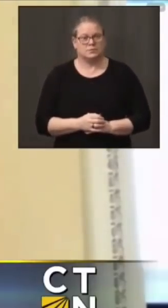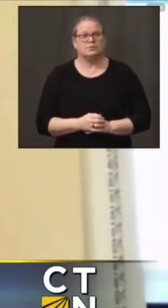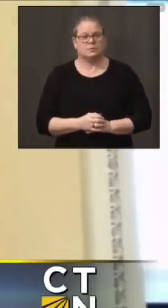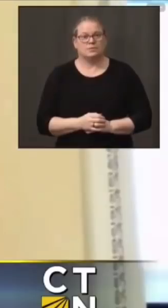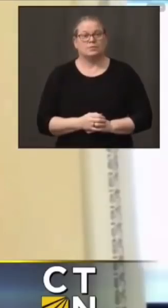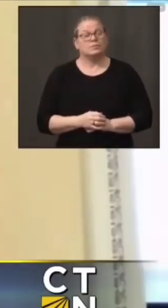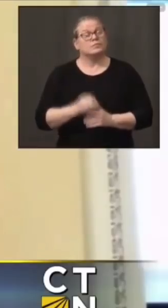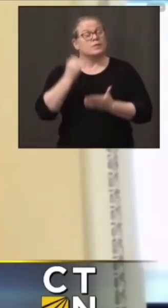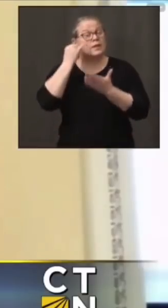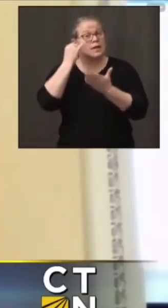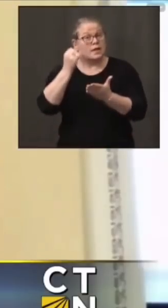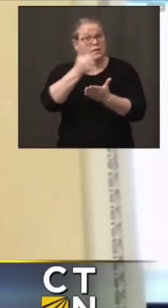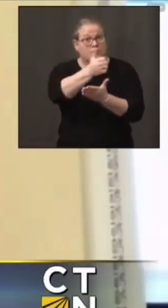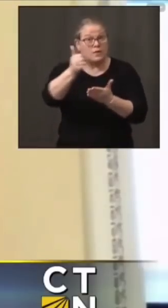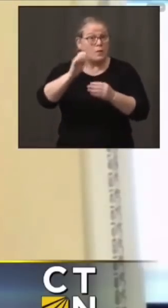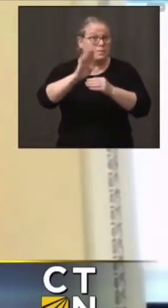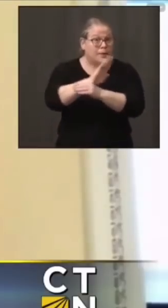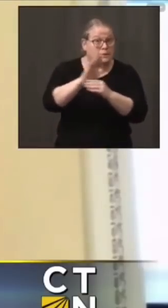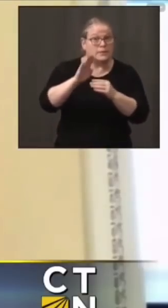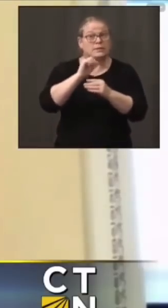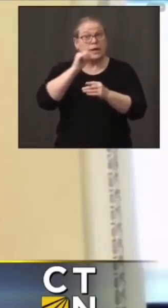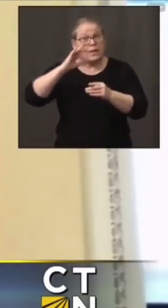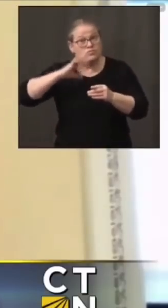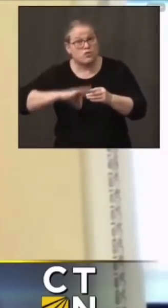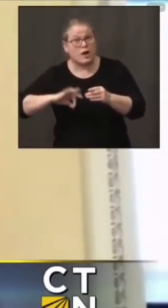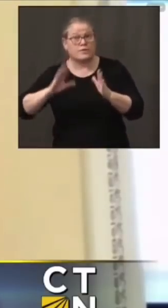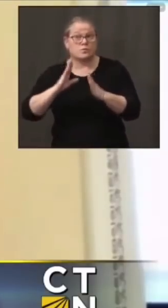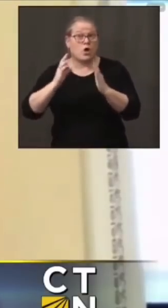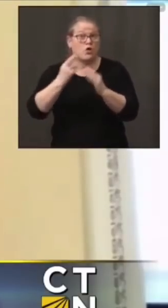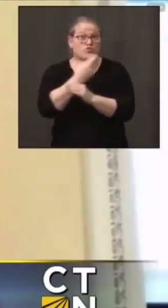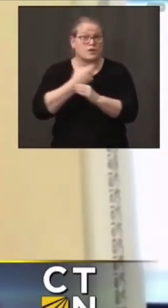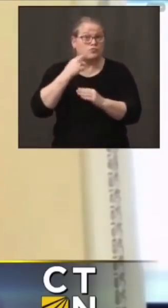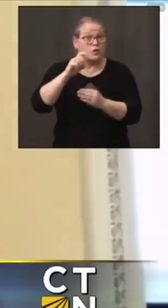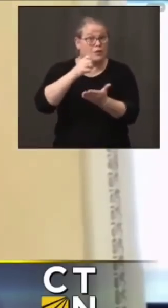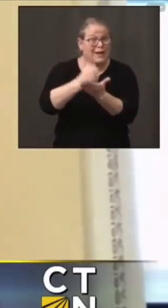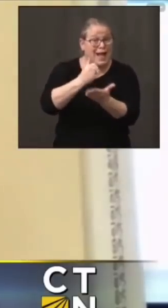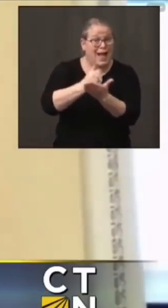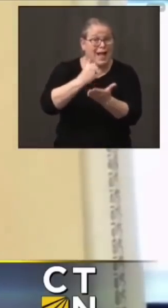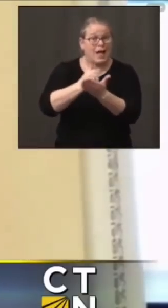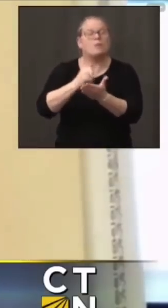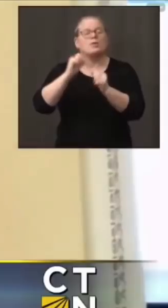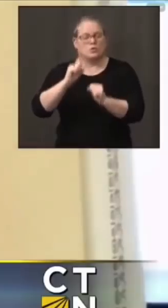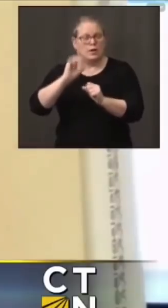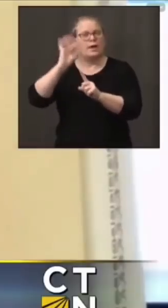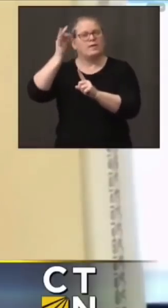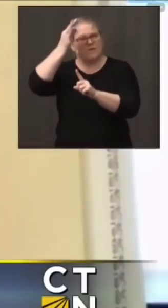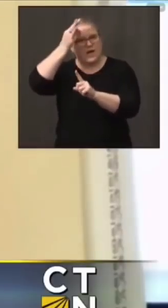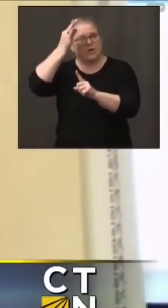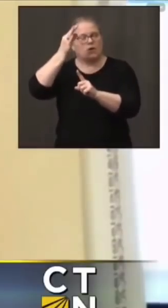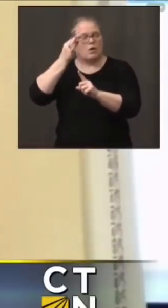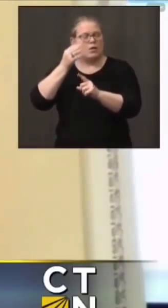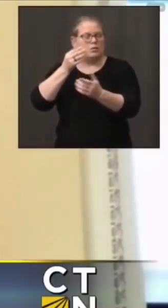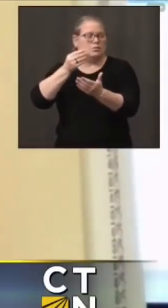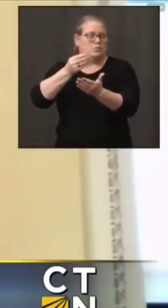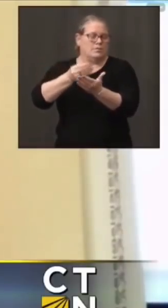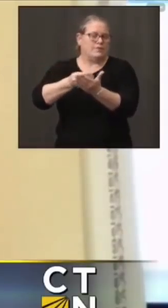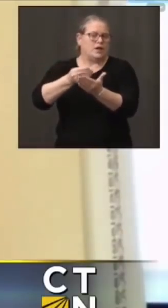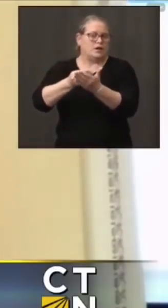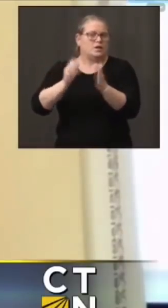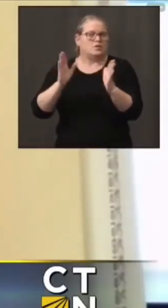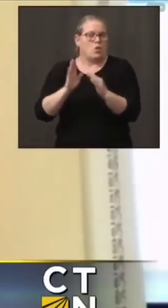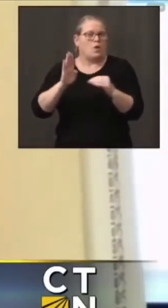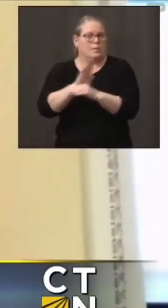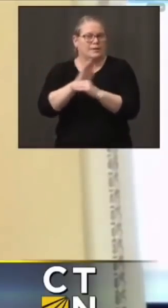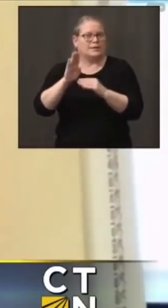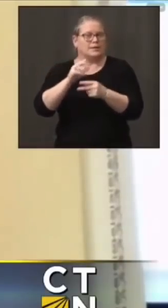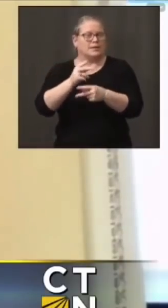need assistance, you can utilize a federally funded small business loan specialist at the Connecticut Small Business Development